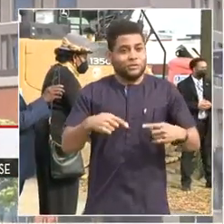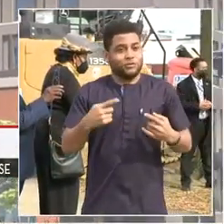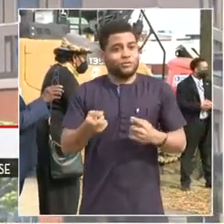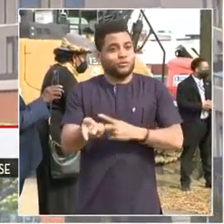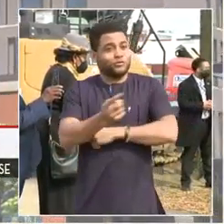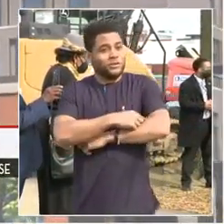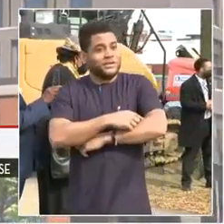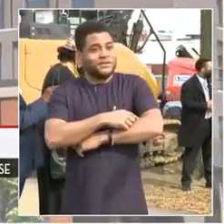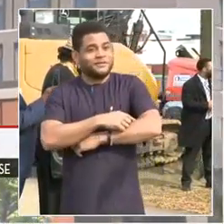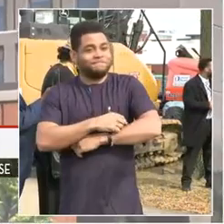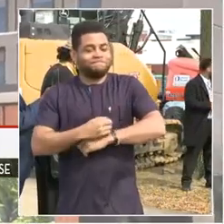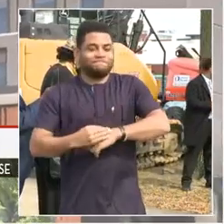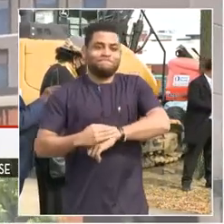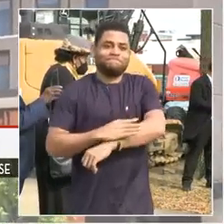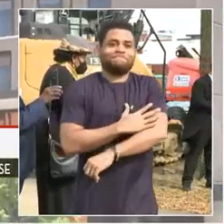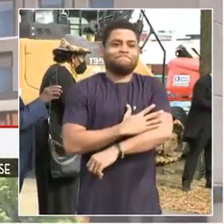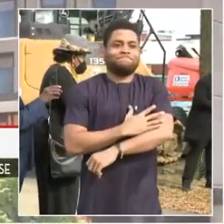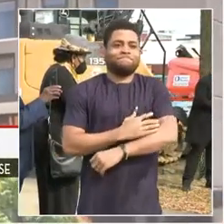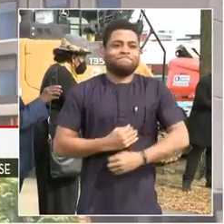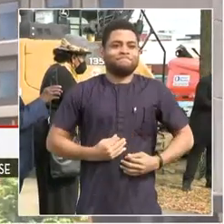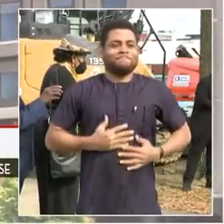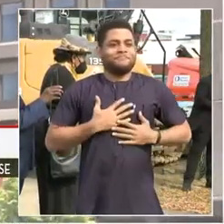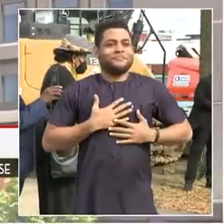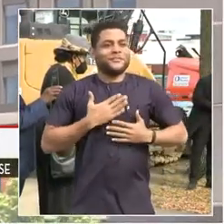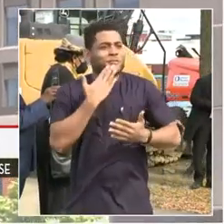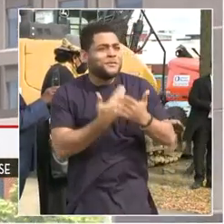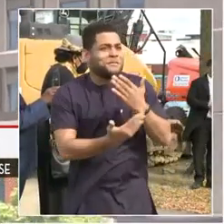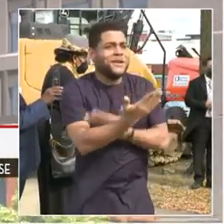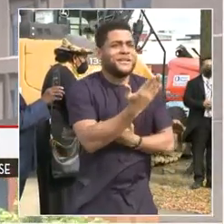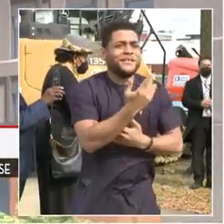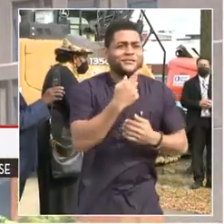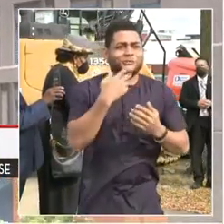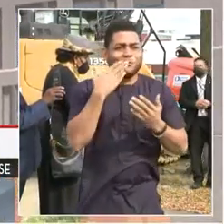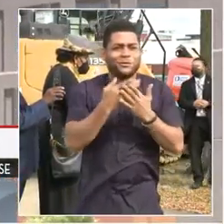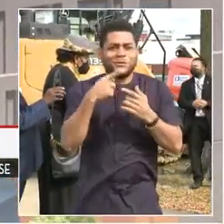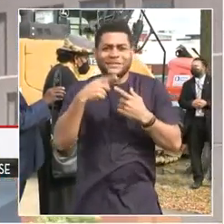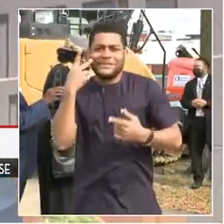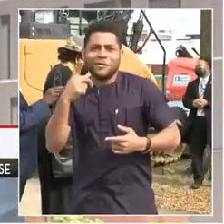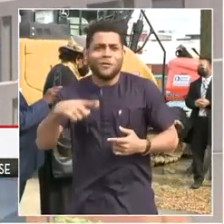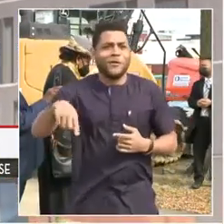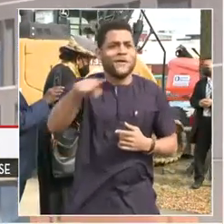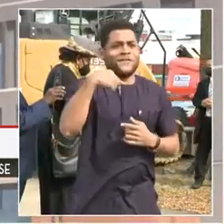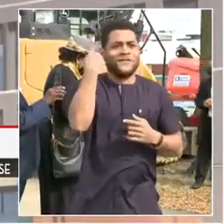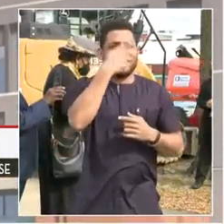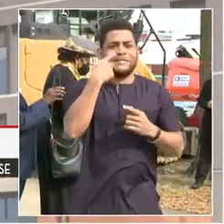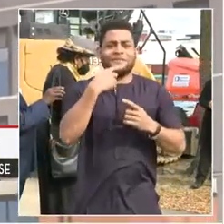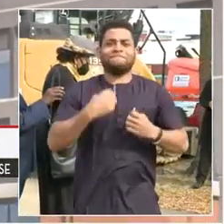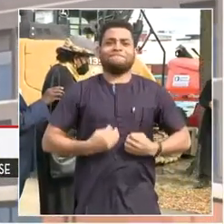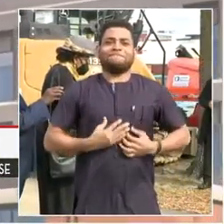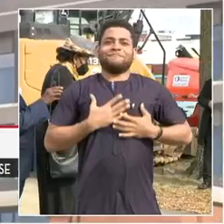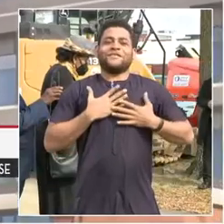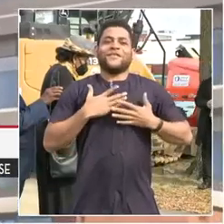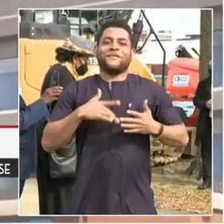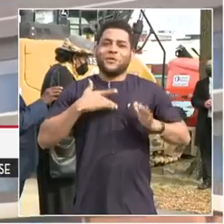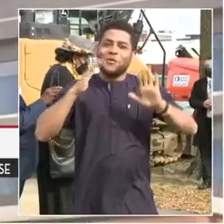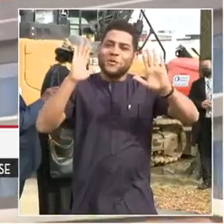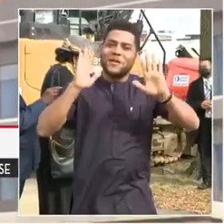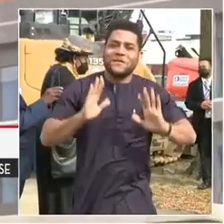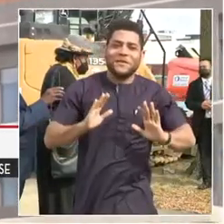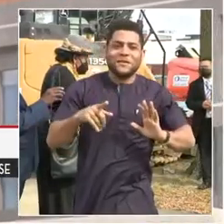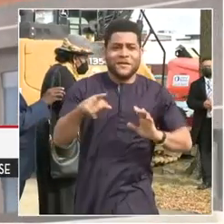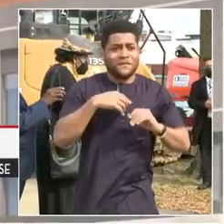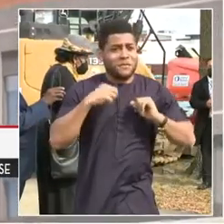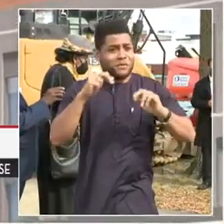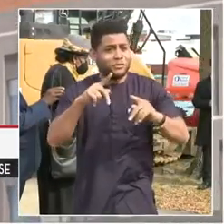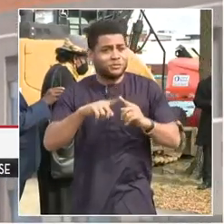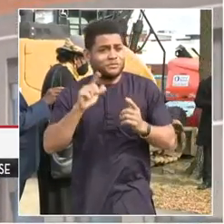to see all of your faces during this historical moment. For those of you who may not know me, that I've not had the pleasure of meeting, I am Kimberly Russo and